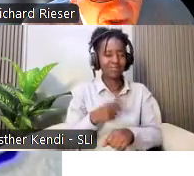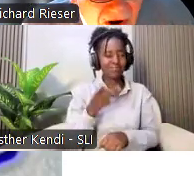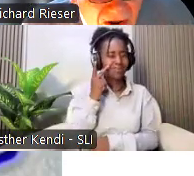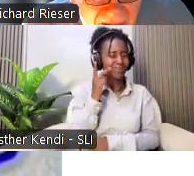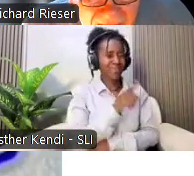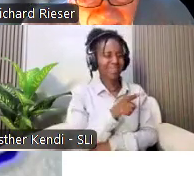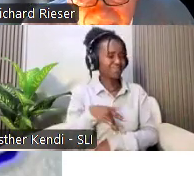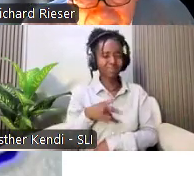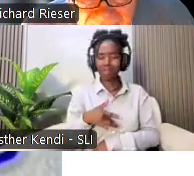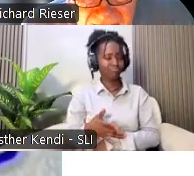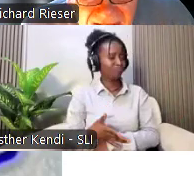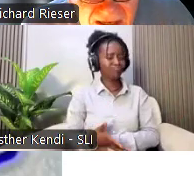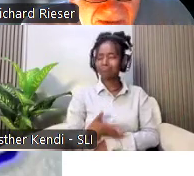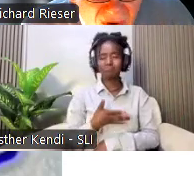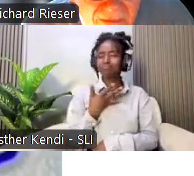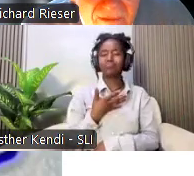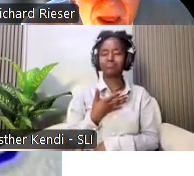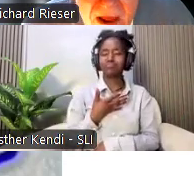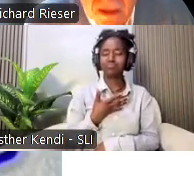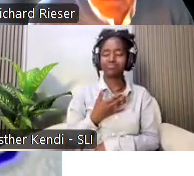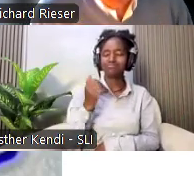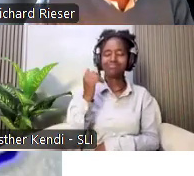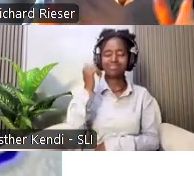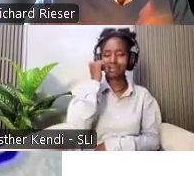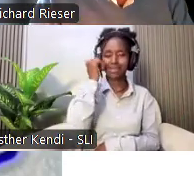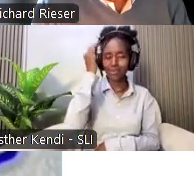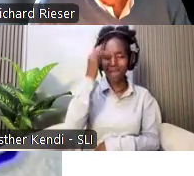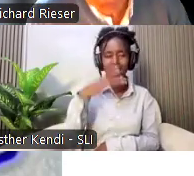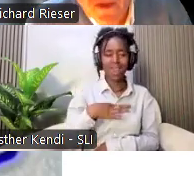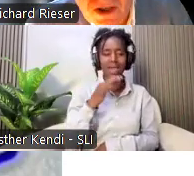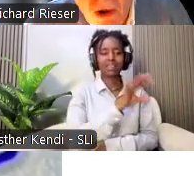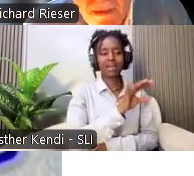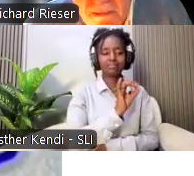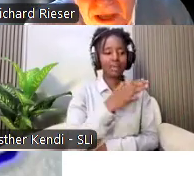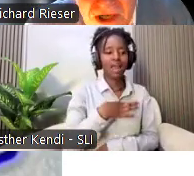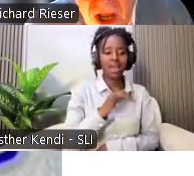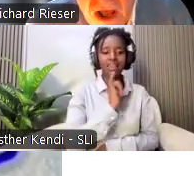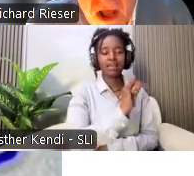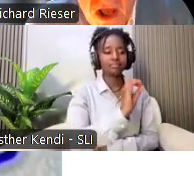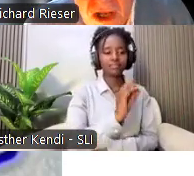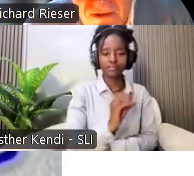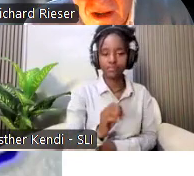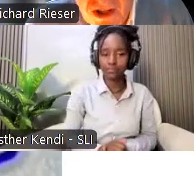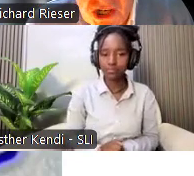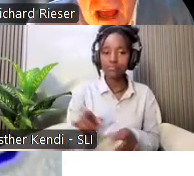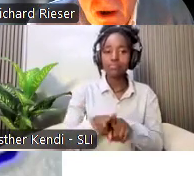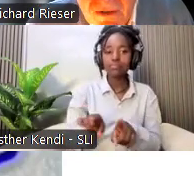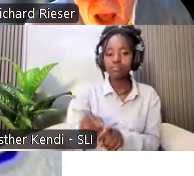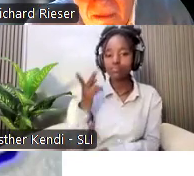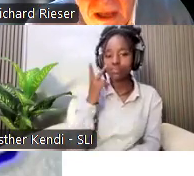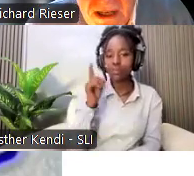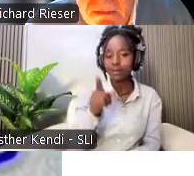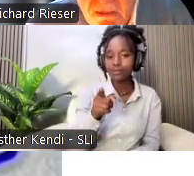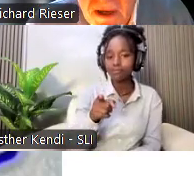as I was growing up in the 50s and 60s in Britain. And then this girl on the top picture lives under the shadow